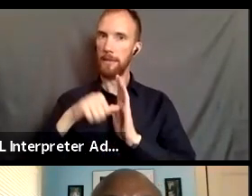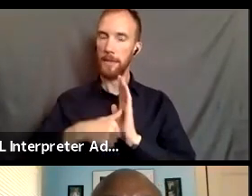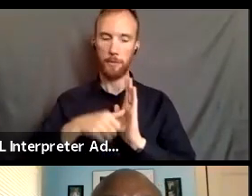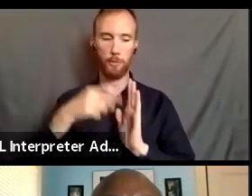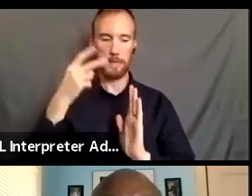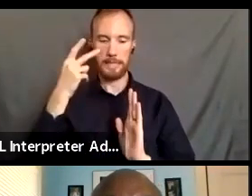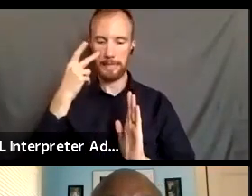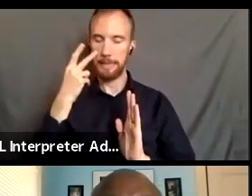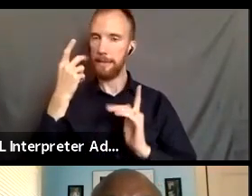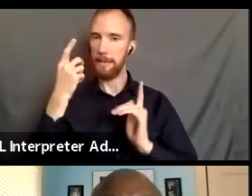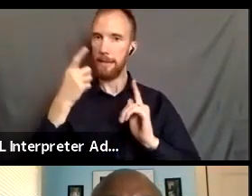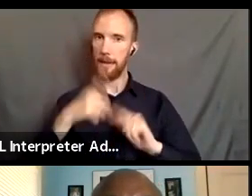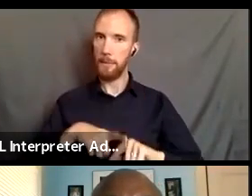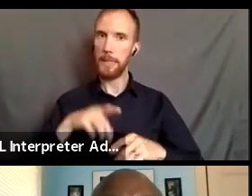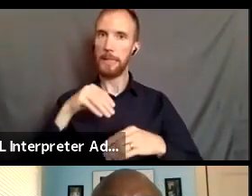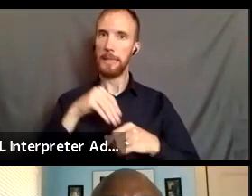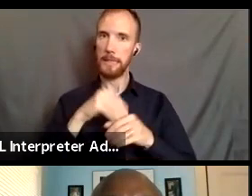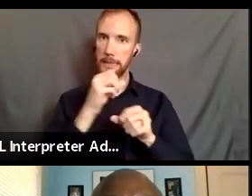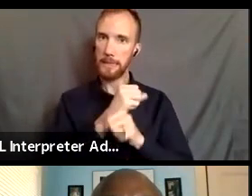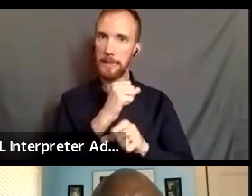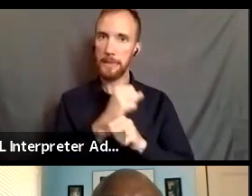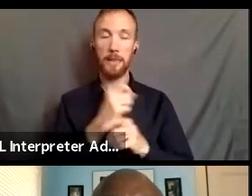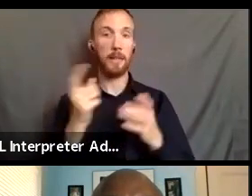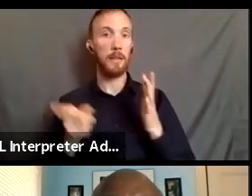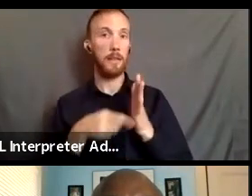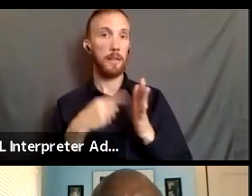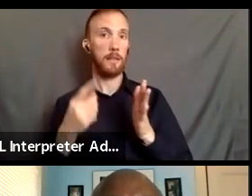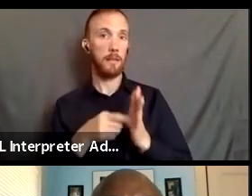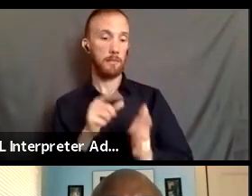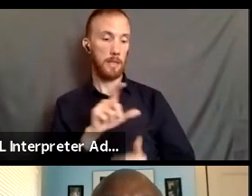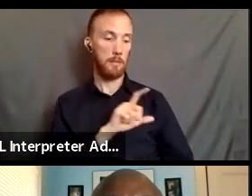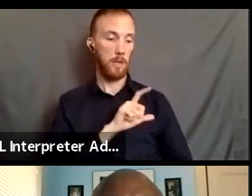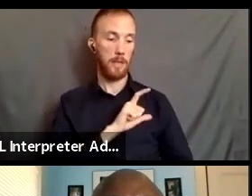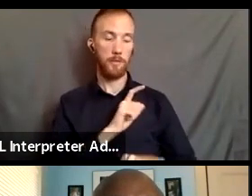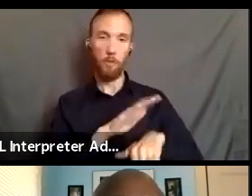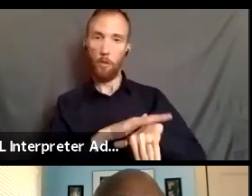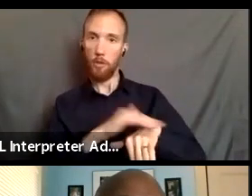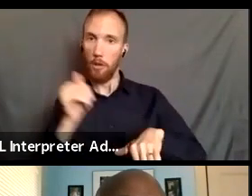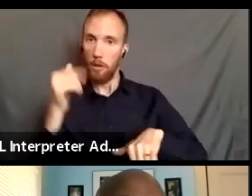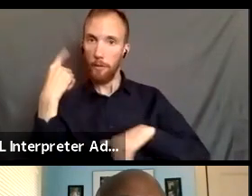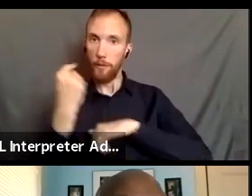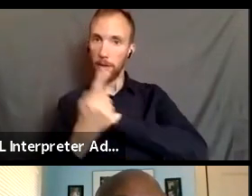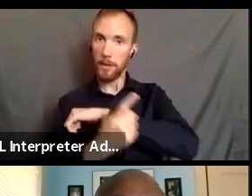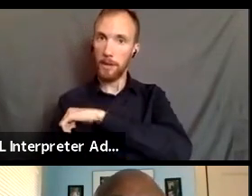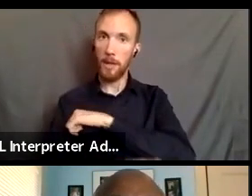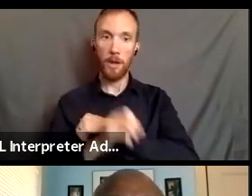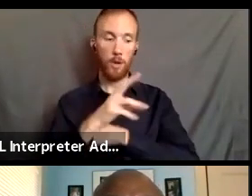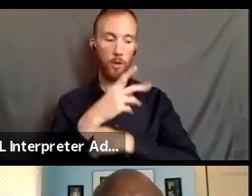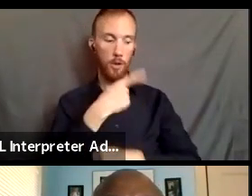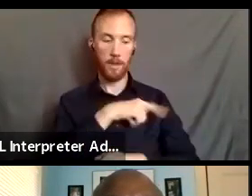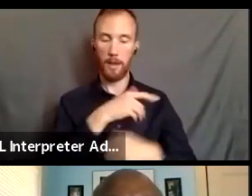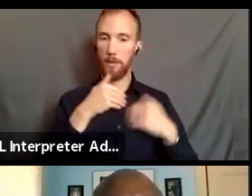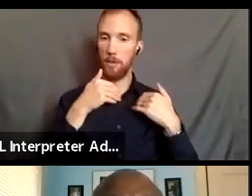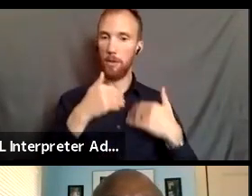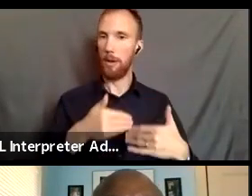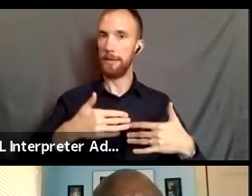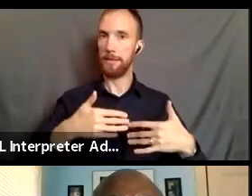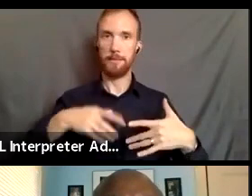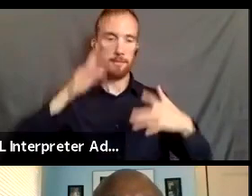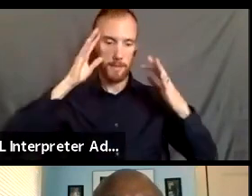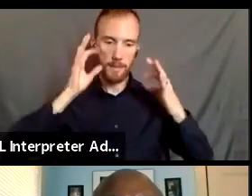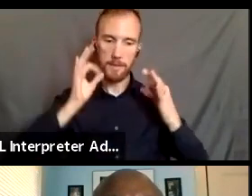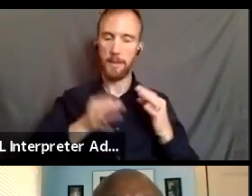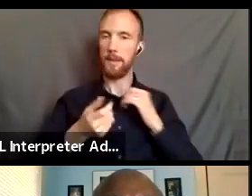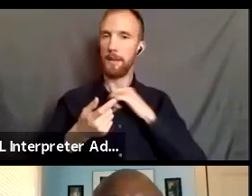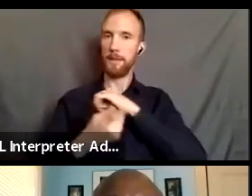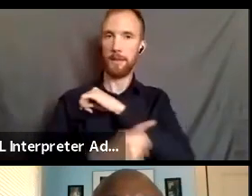are either called on or take the initiative of engaging in disciplinary matters that should not